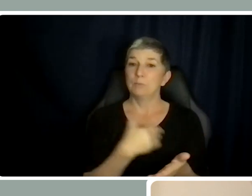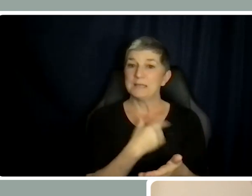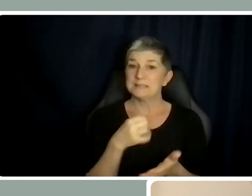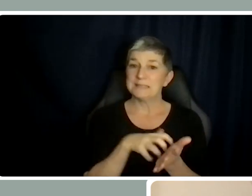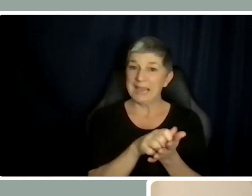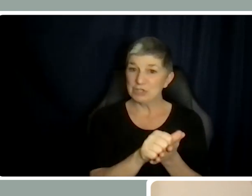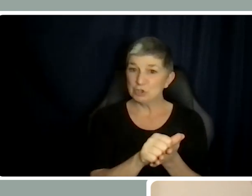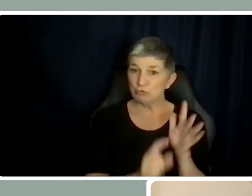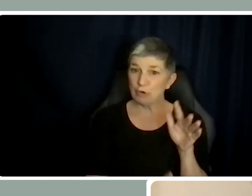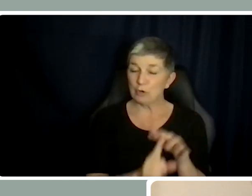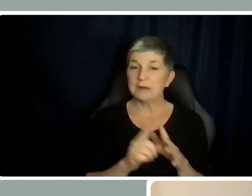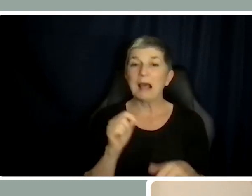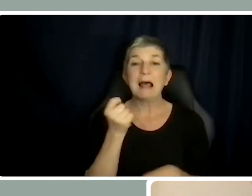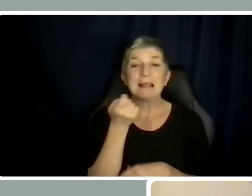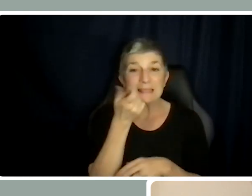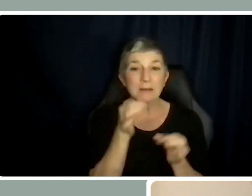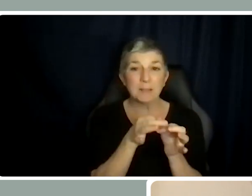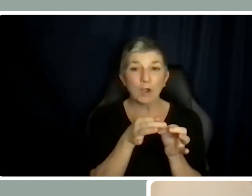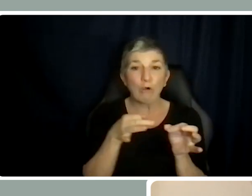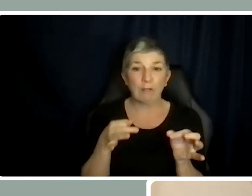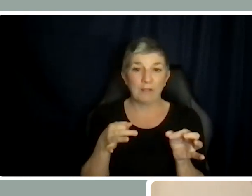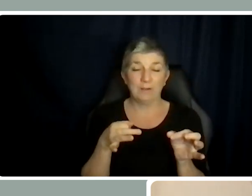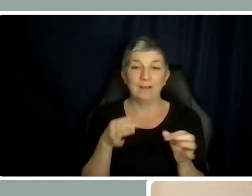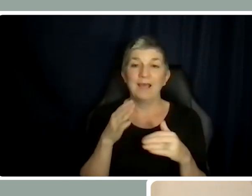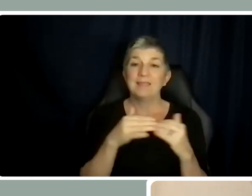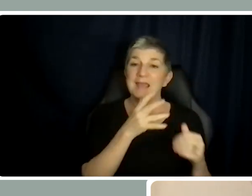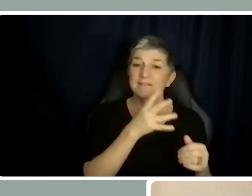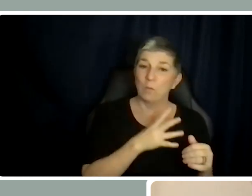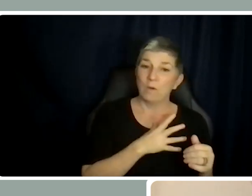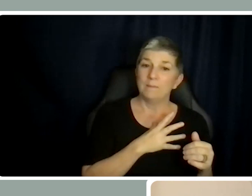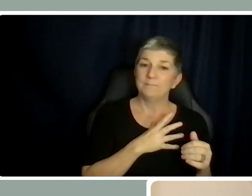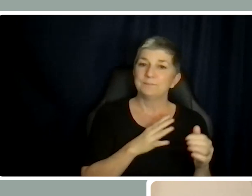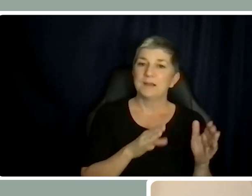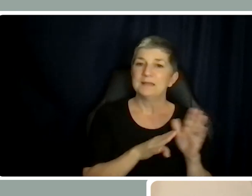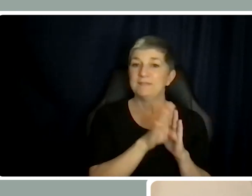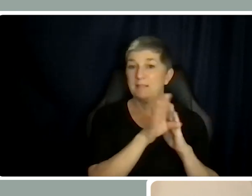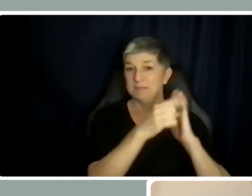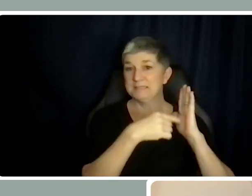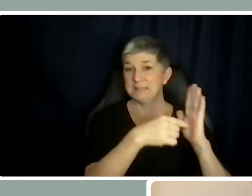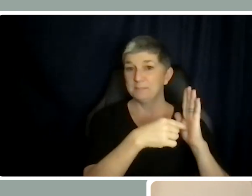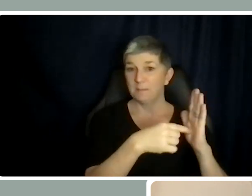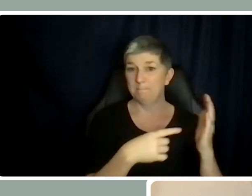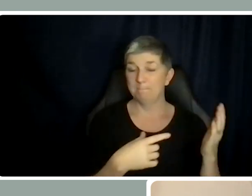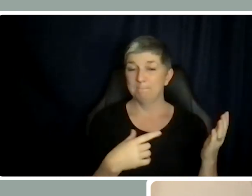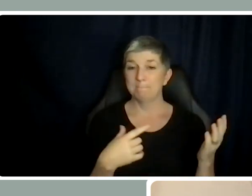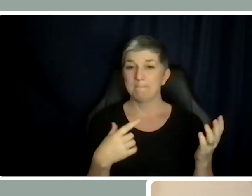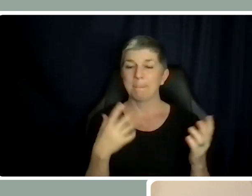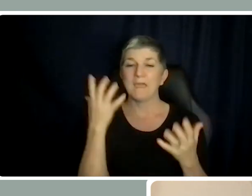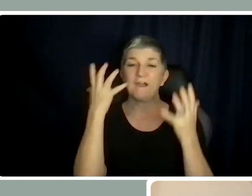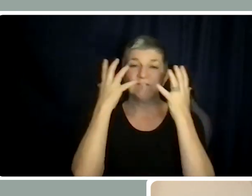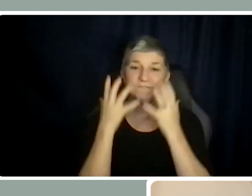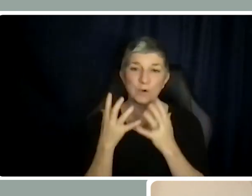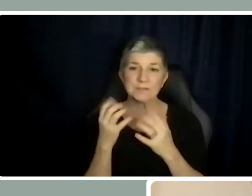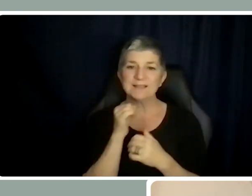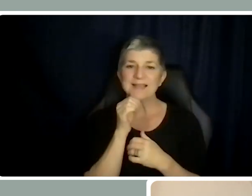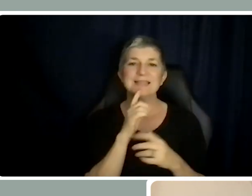recurrences slightly earlier than if a woman developed a symptom. That unfortunately, that